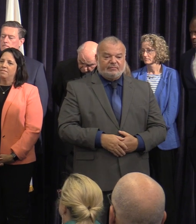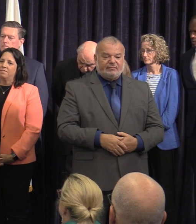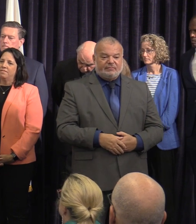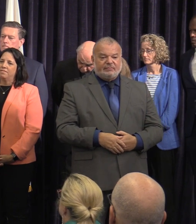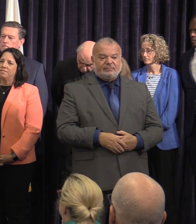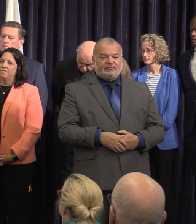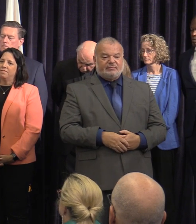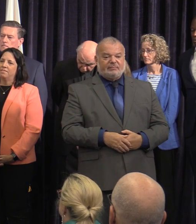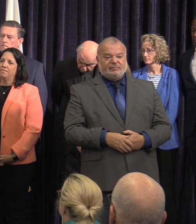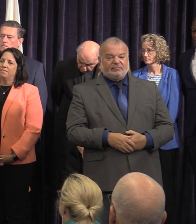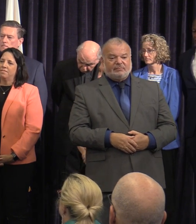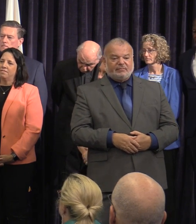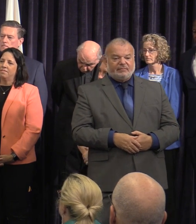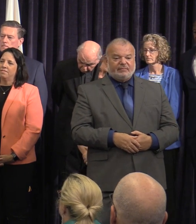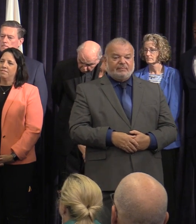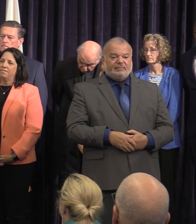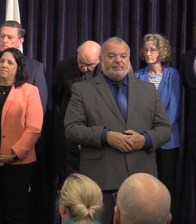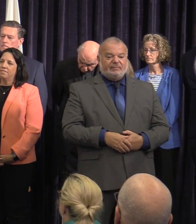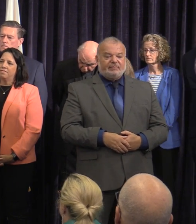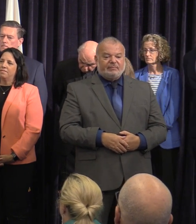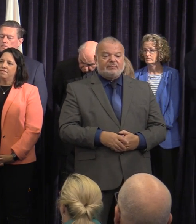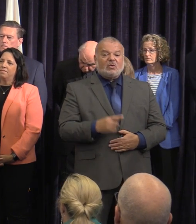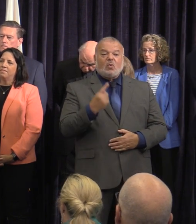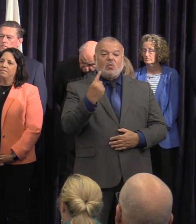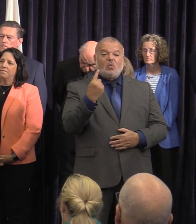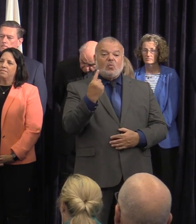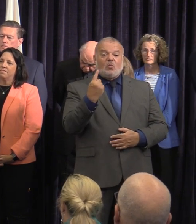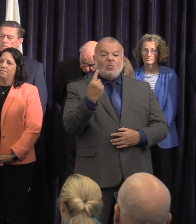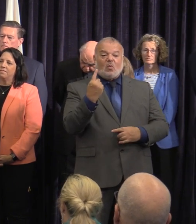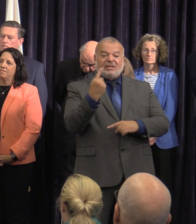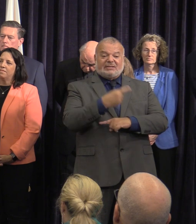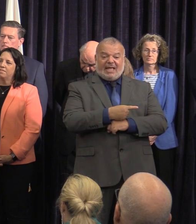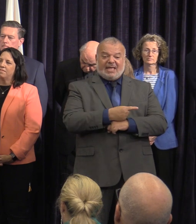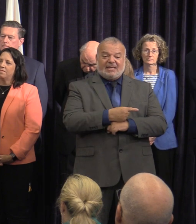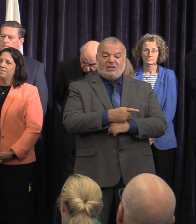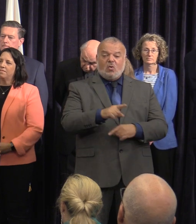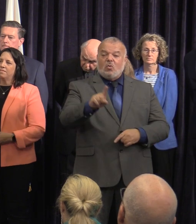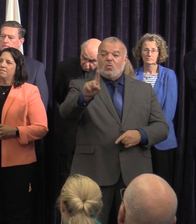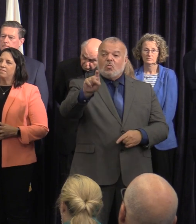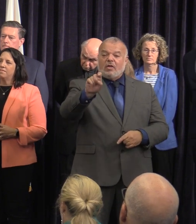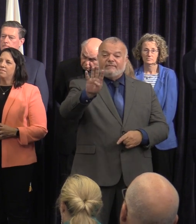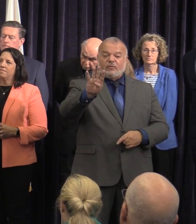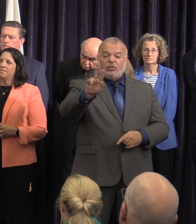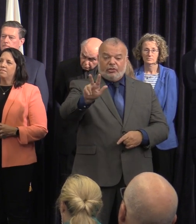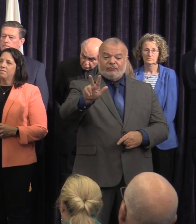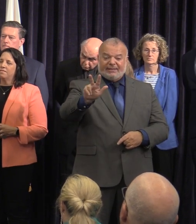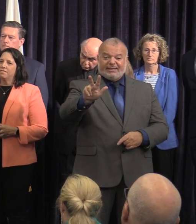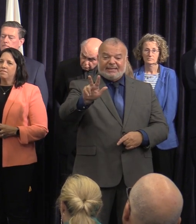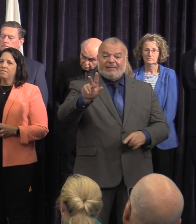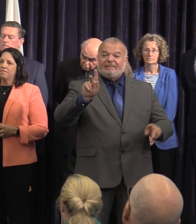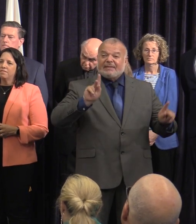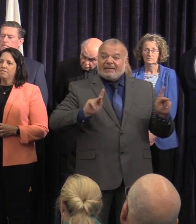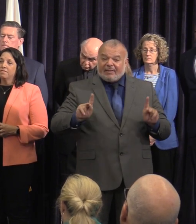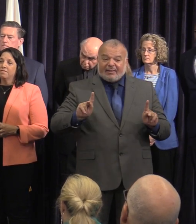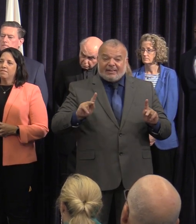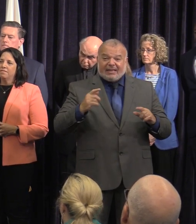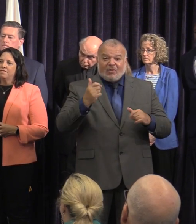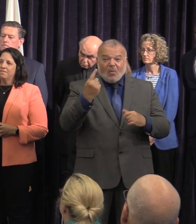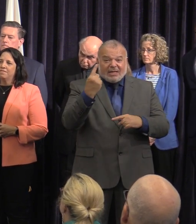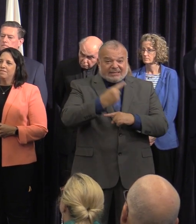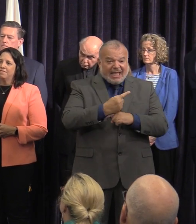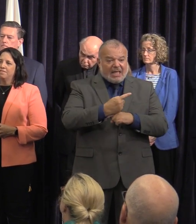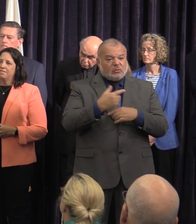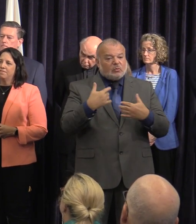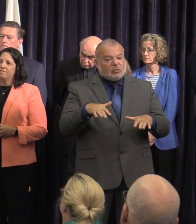143 individuals in a day. And this was like 6 hours in between. And everybody was